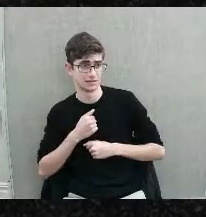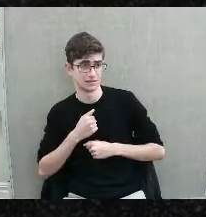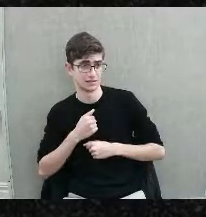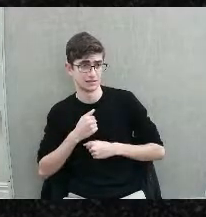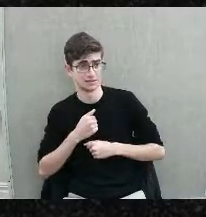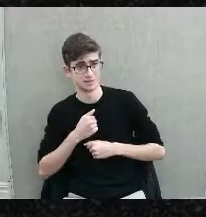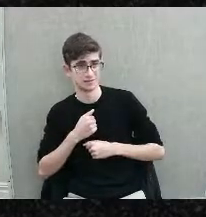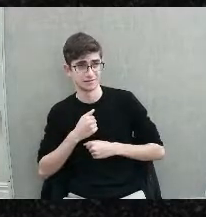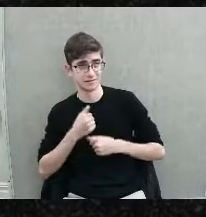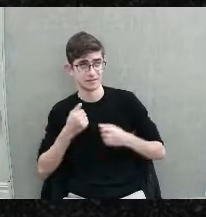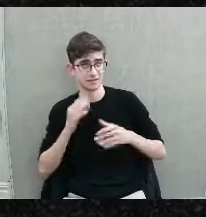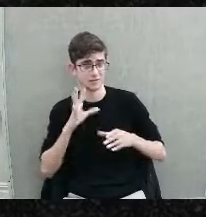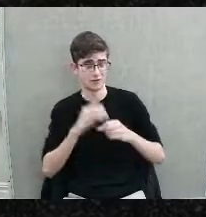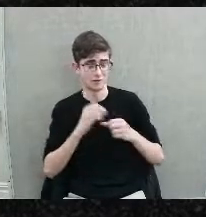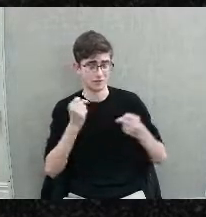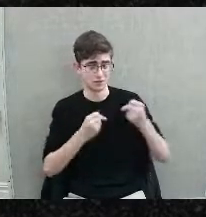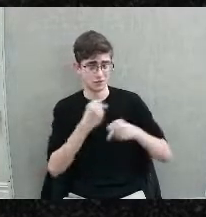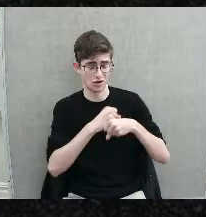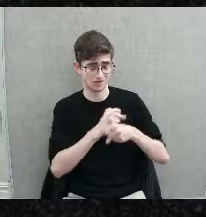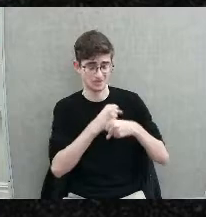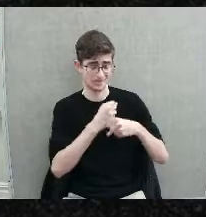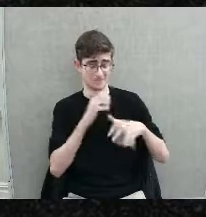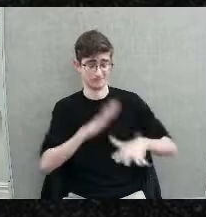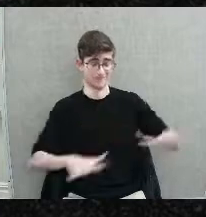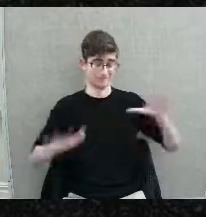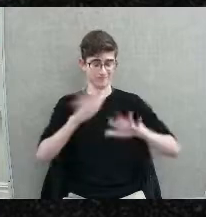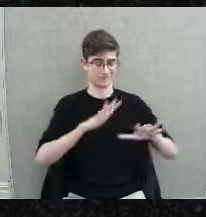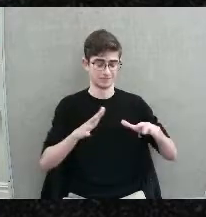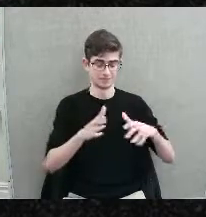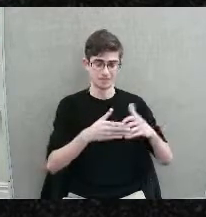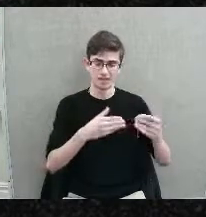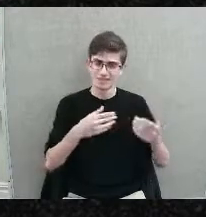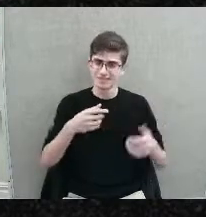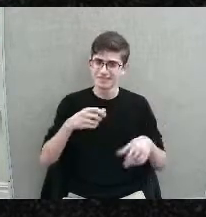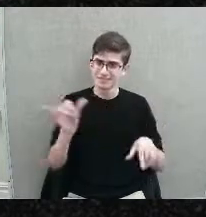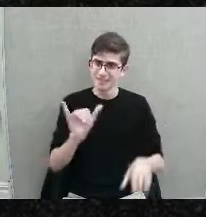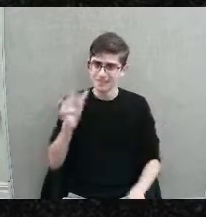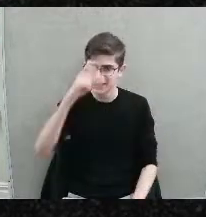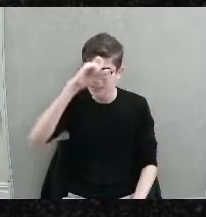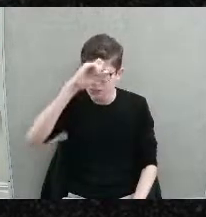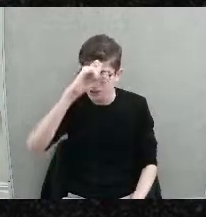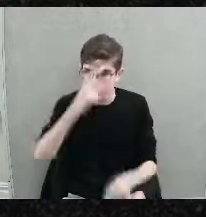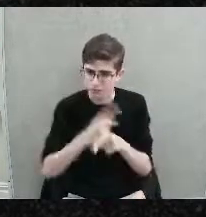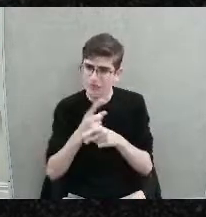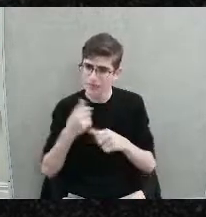I didn't know that. But you know, similar things are happening in Egypt, right? And so,